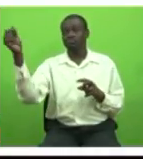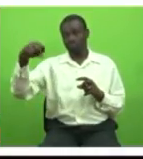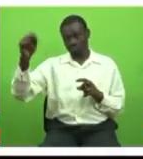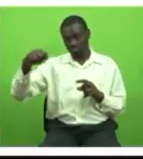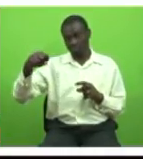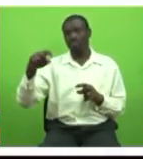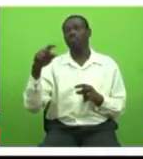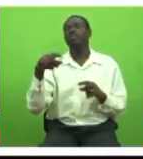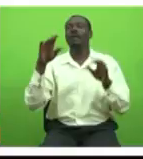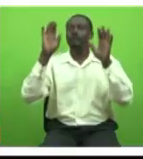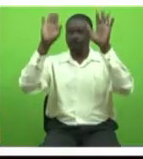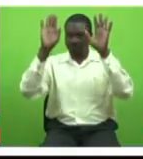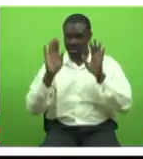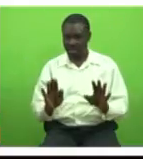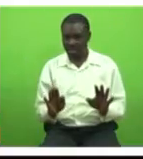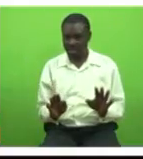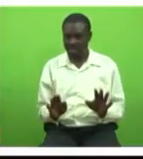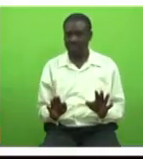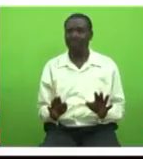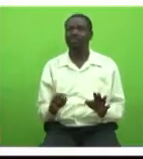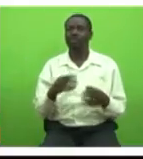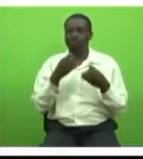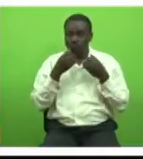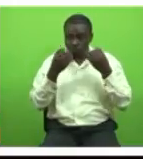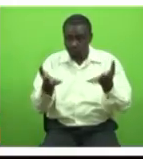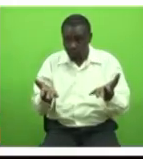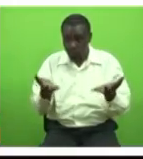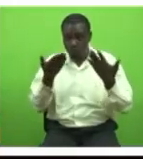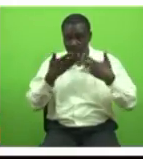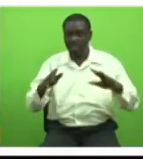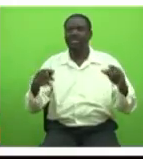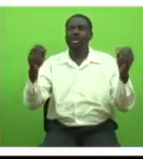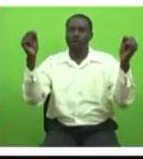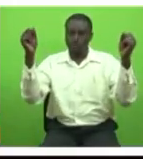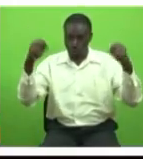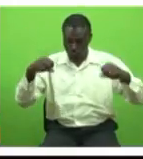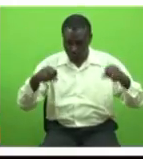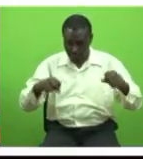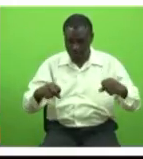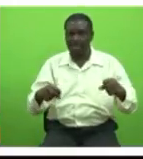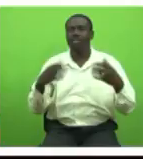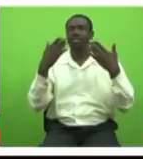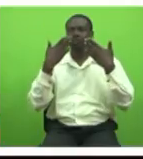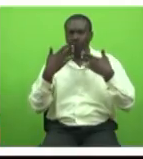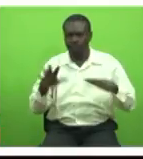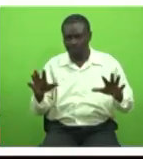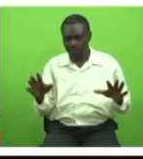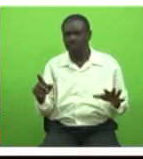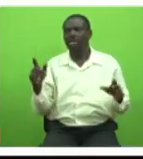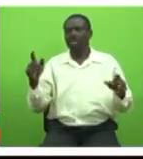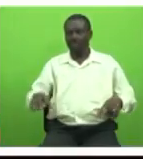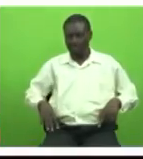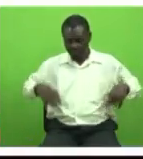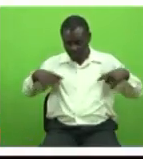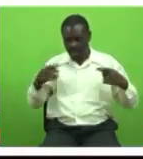informed consent is obtained by ensuring that the survivor fills the consent form or thumbprint if he